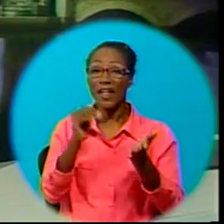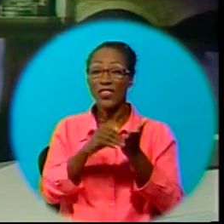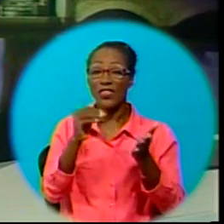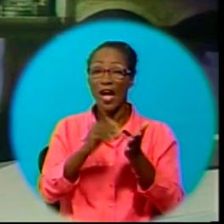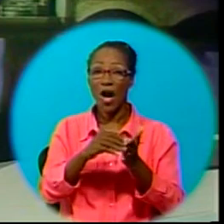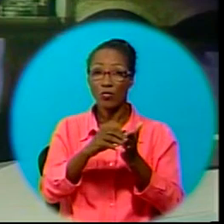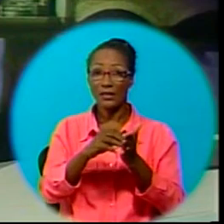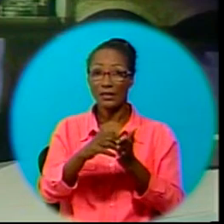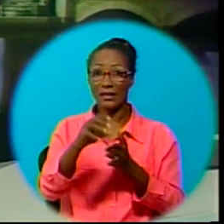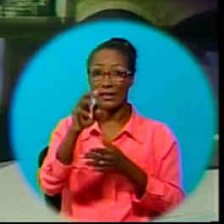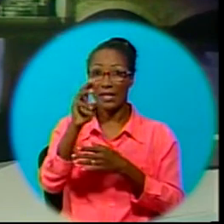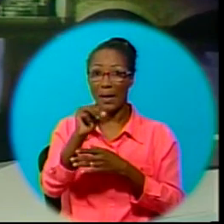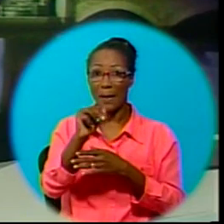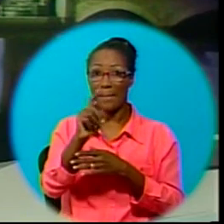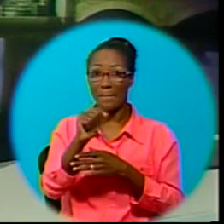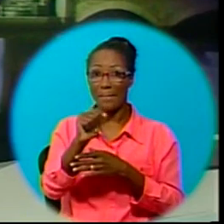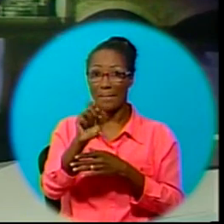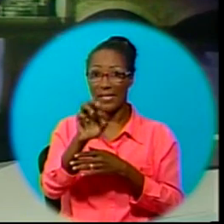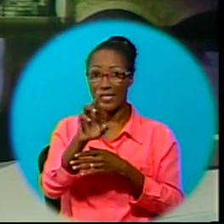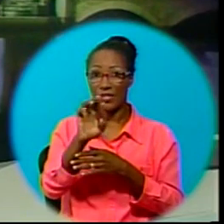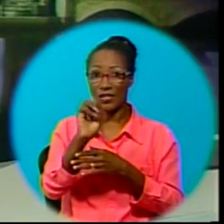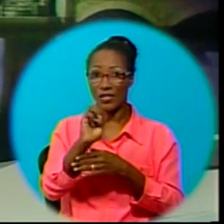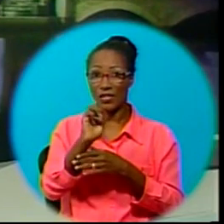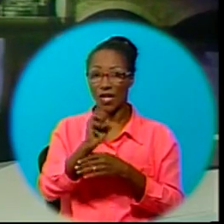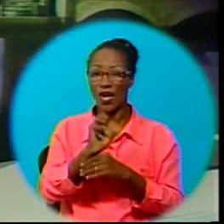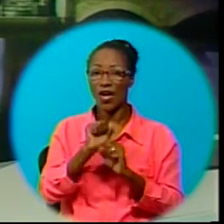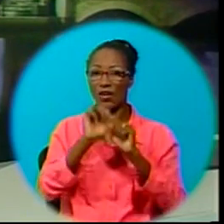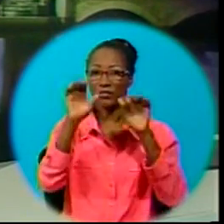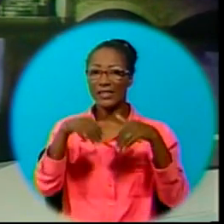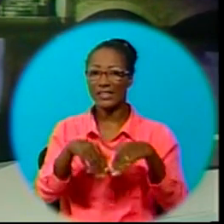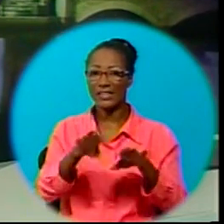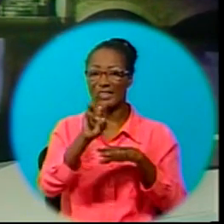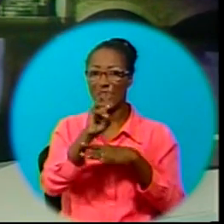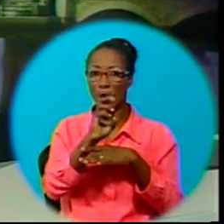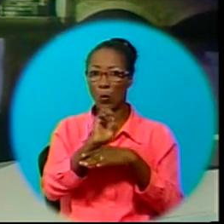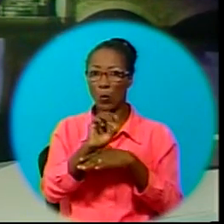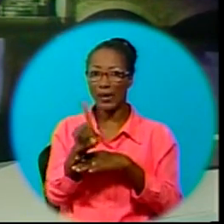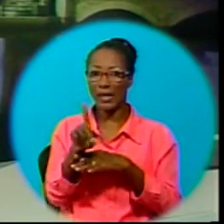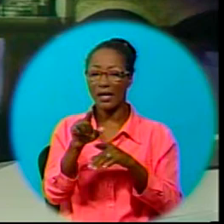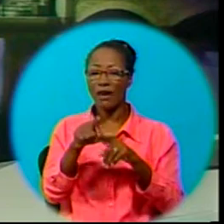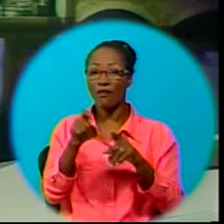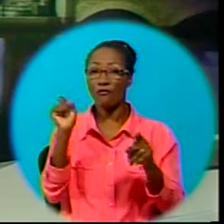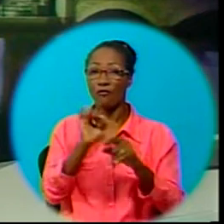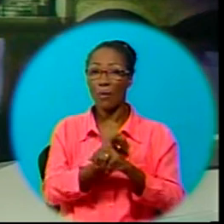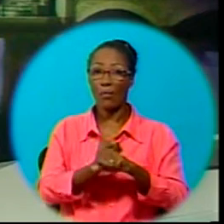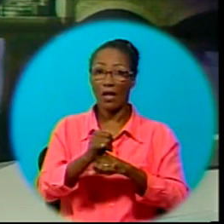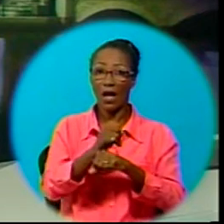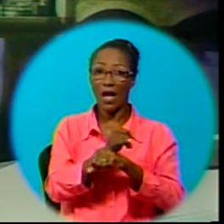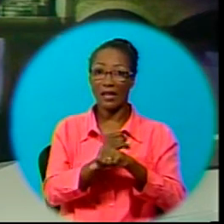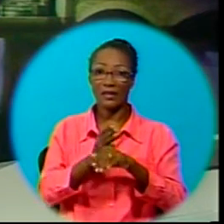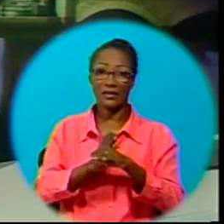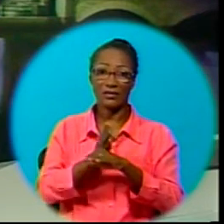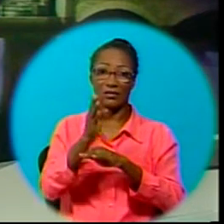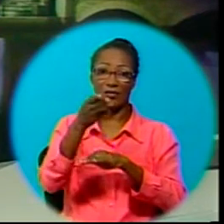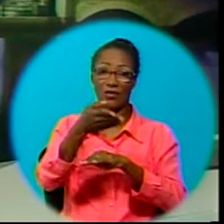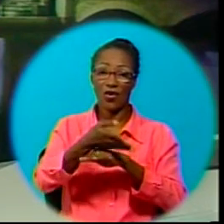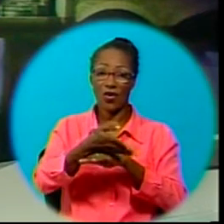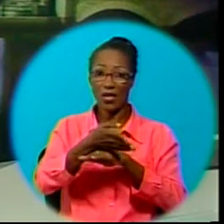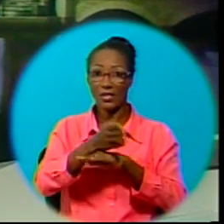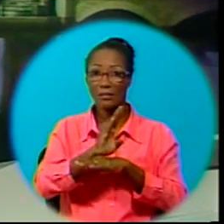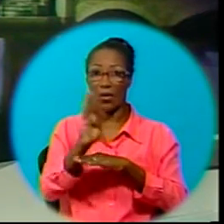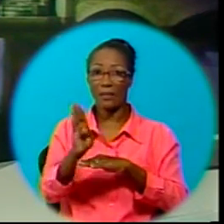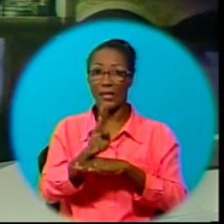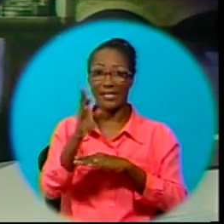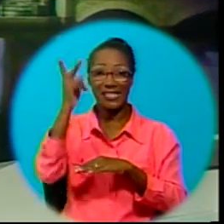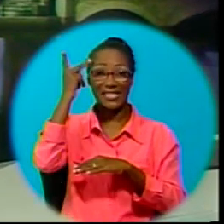cubic meters of Sargassum seaweed from beaches across the island. This has been revealed by General Manager Keith Neblett, who says they have been